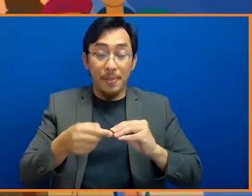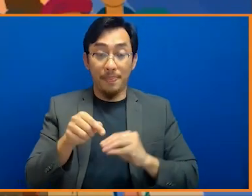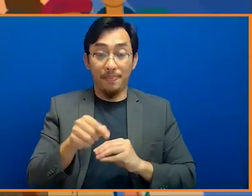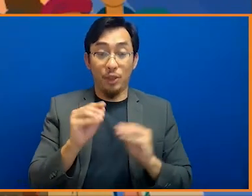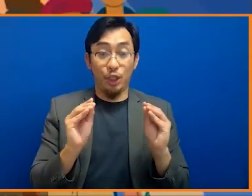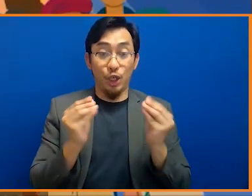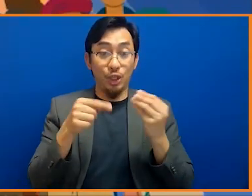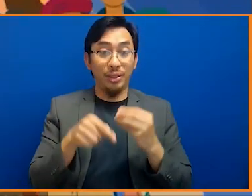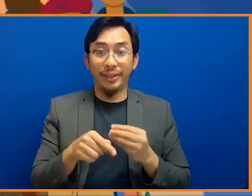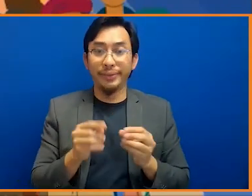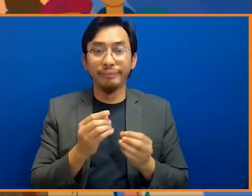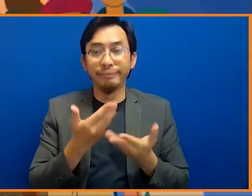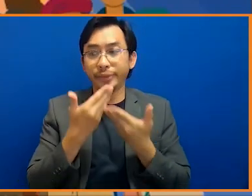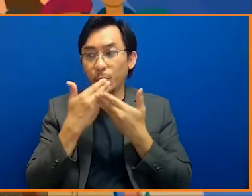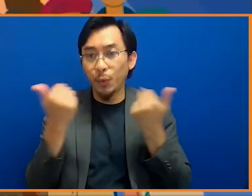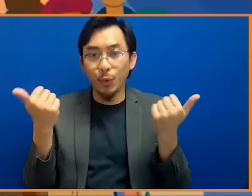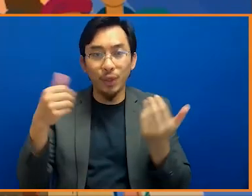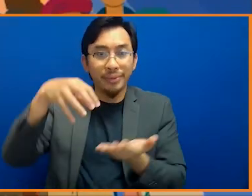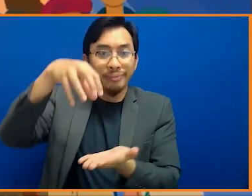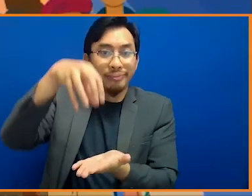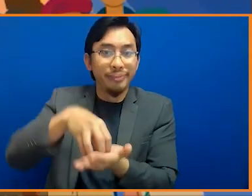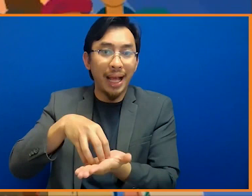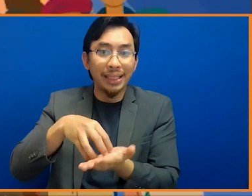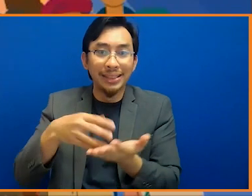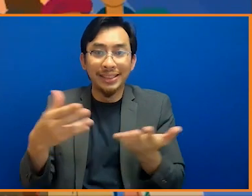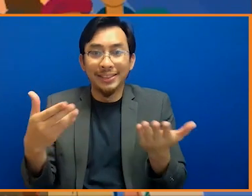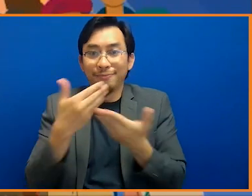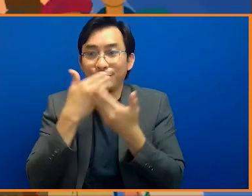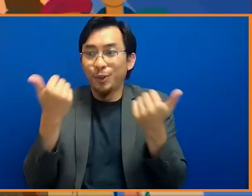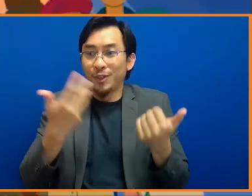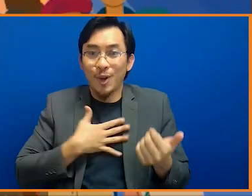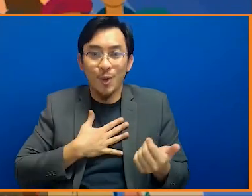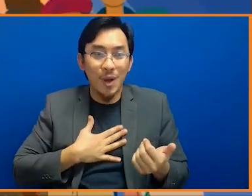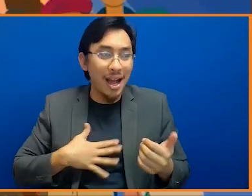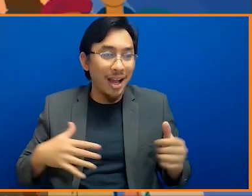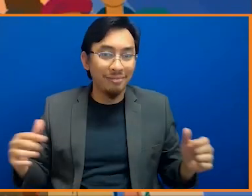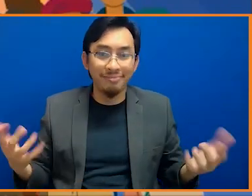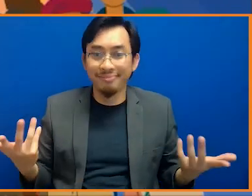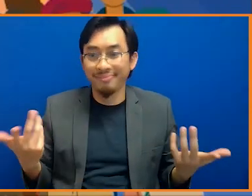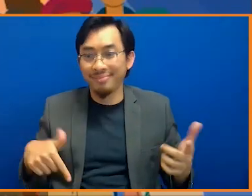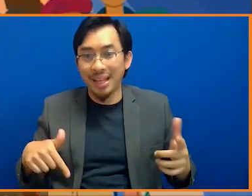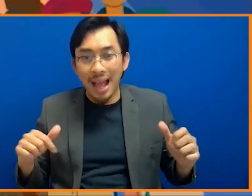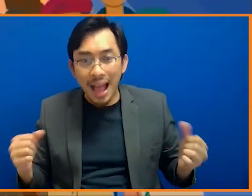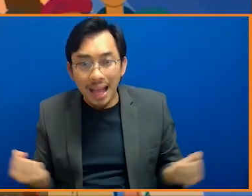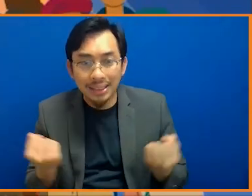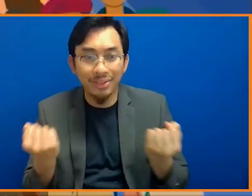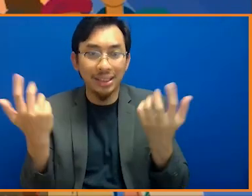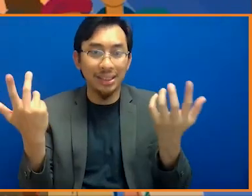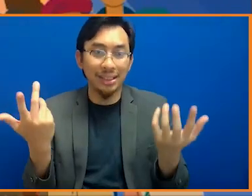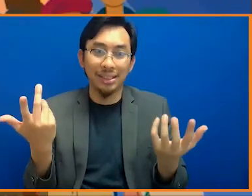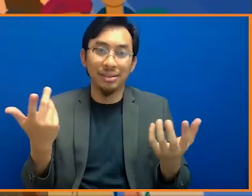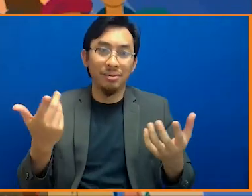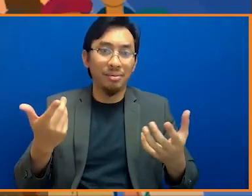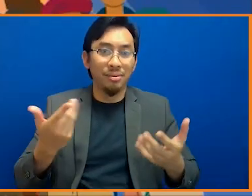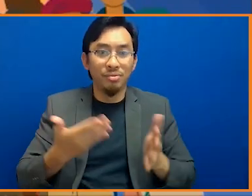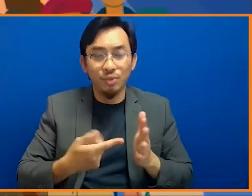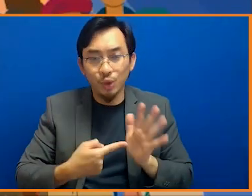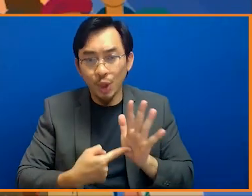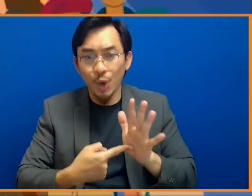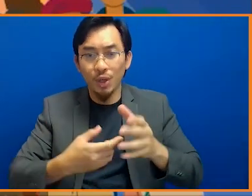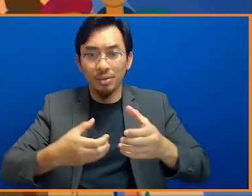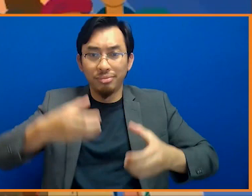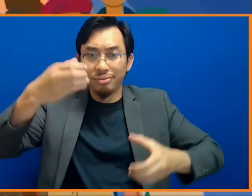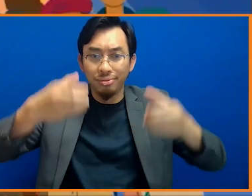this youth community, they don't have any secretariat, they don't have any place to do their activity. So